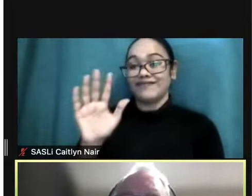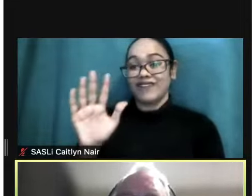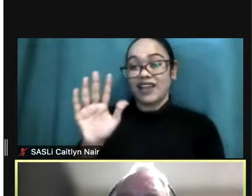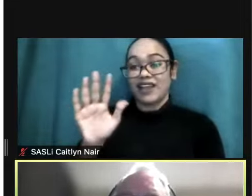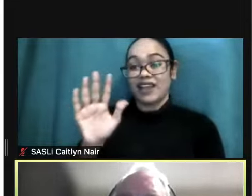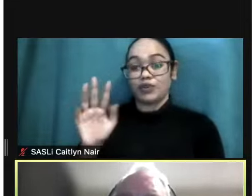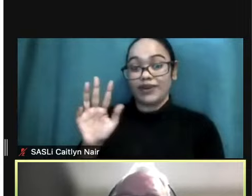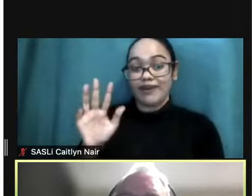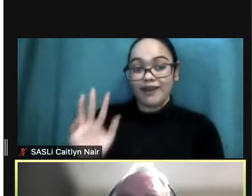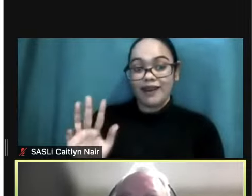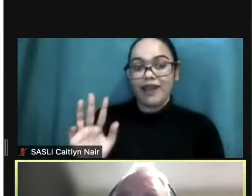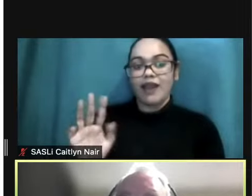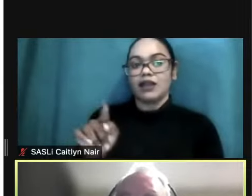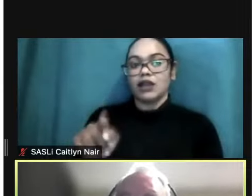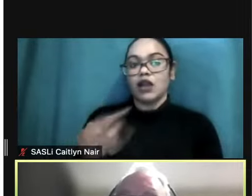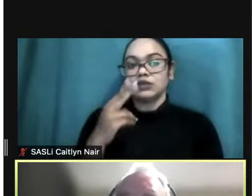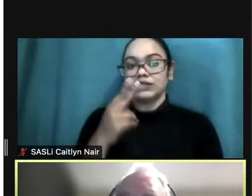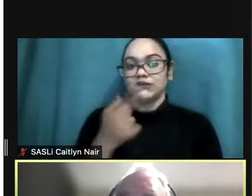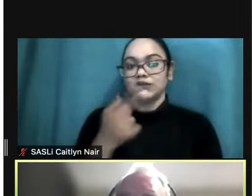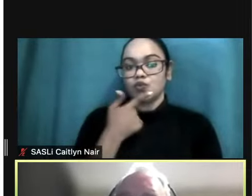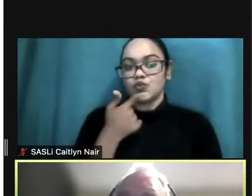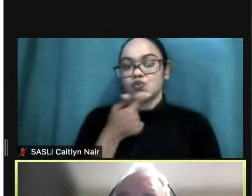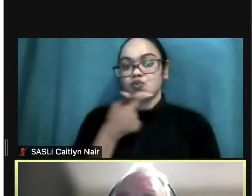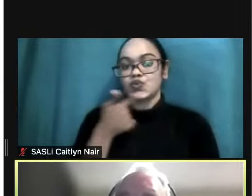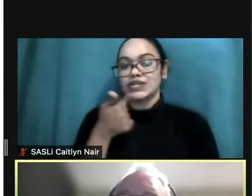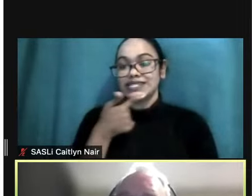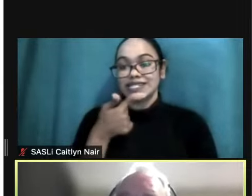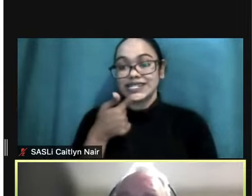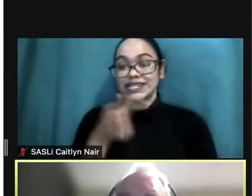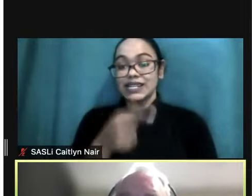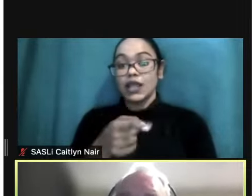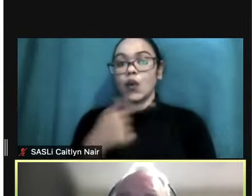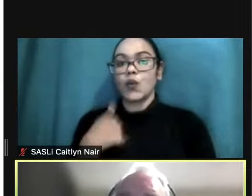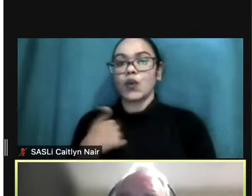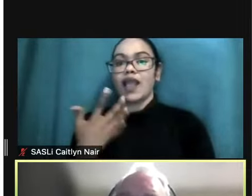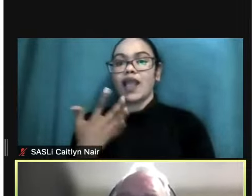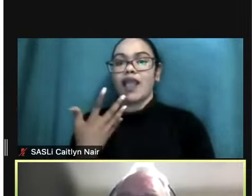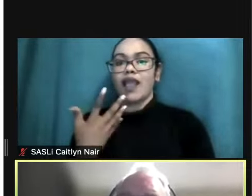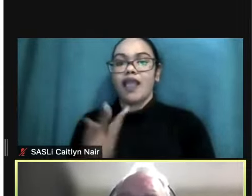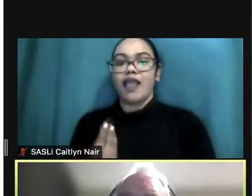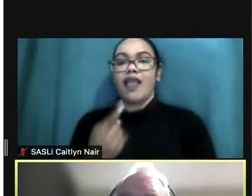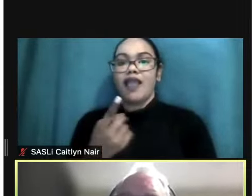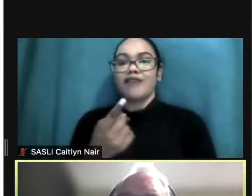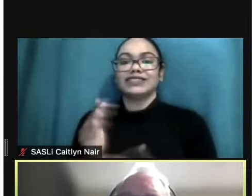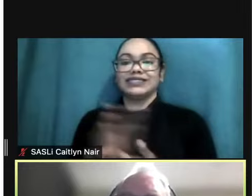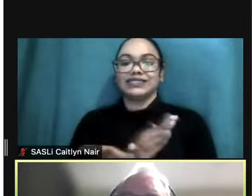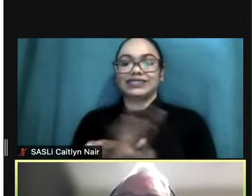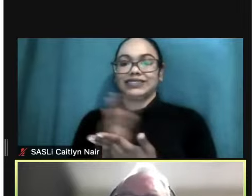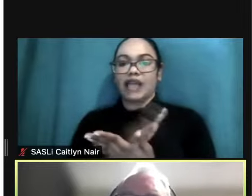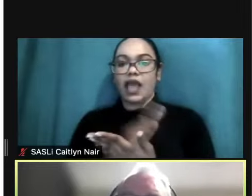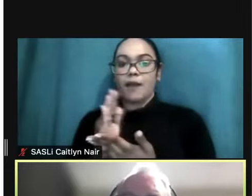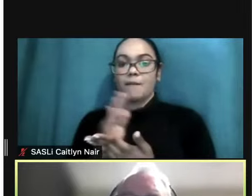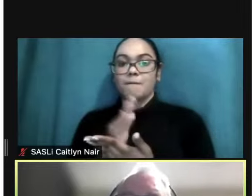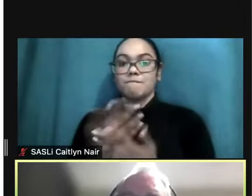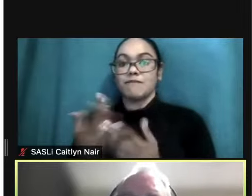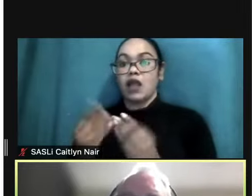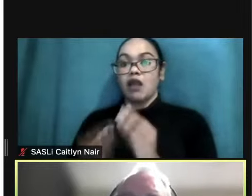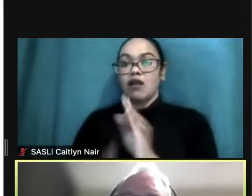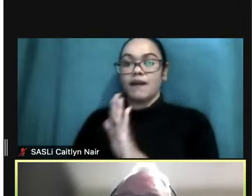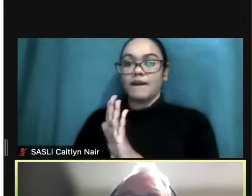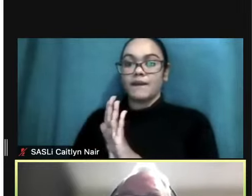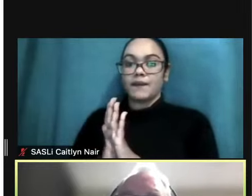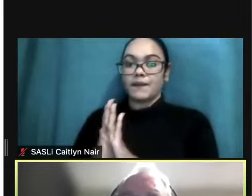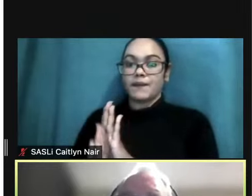the last couple of weeks of samples tied to this increase in cases in Gauteng. You're starting